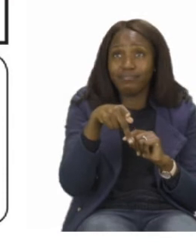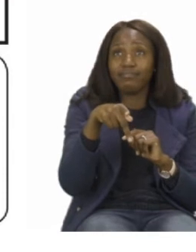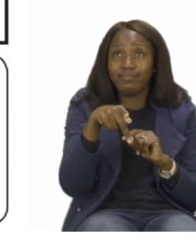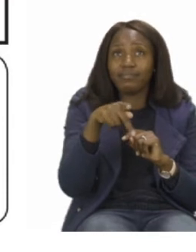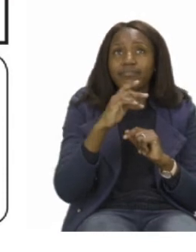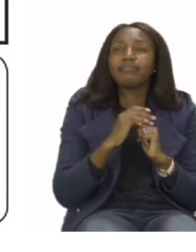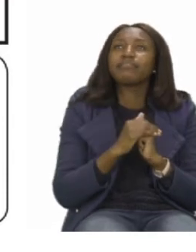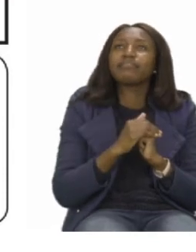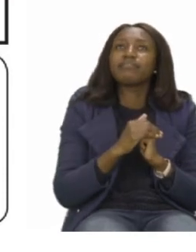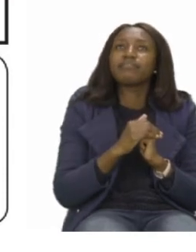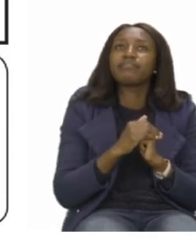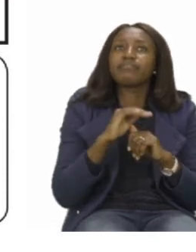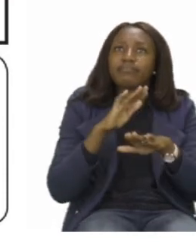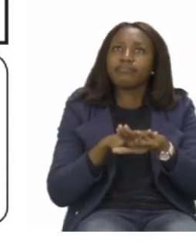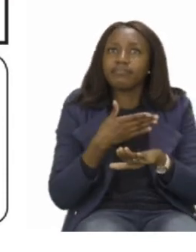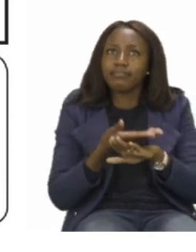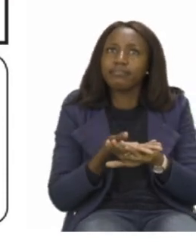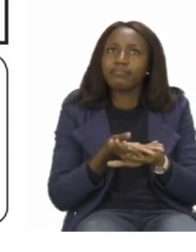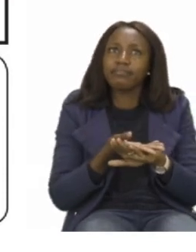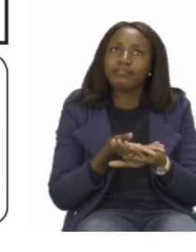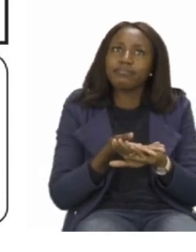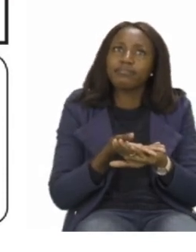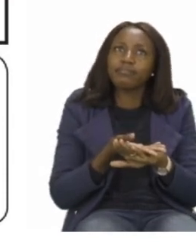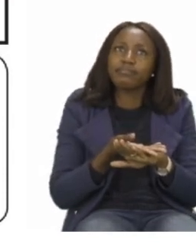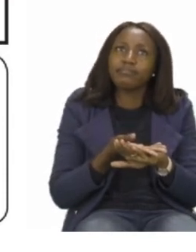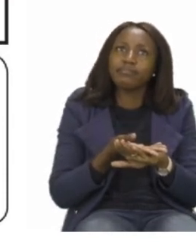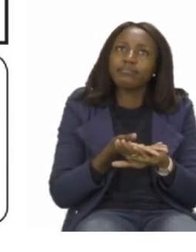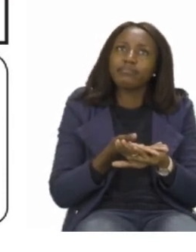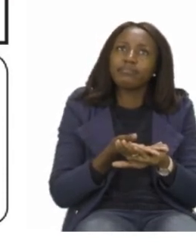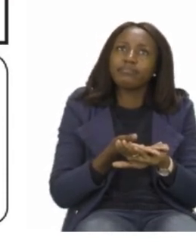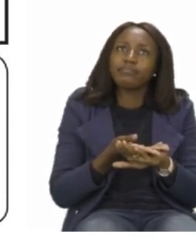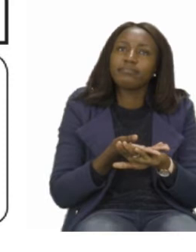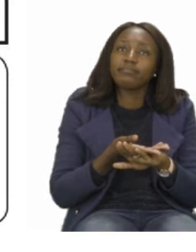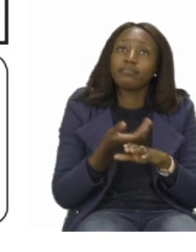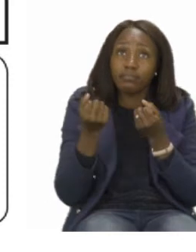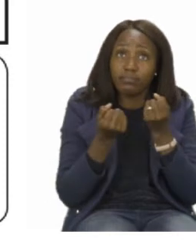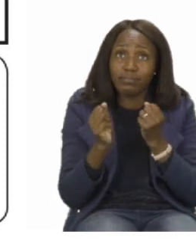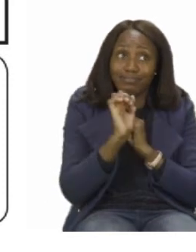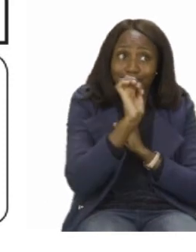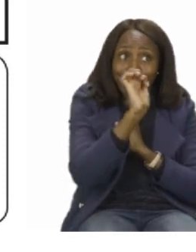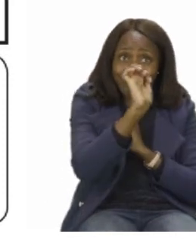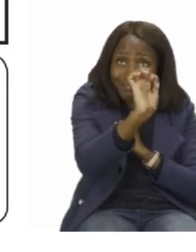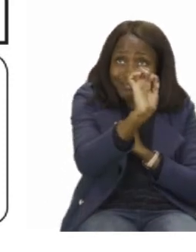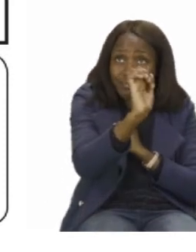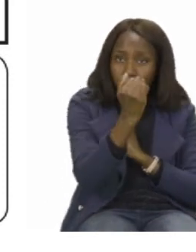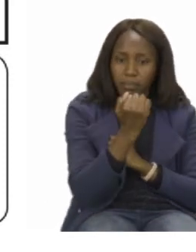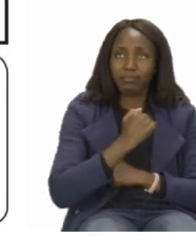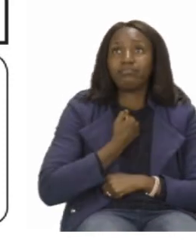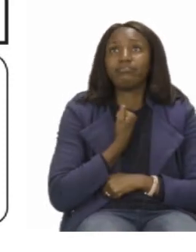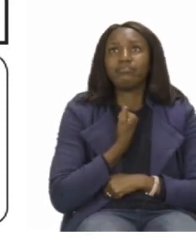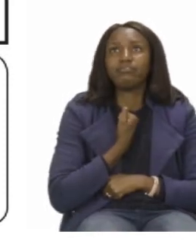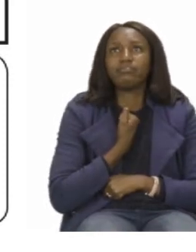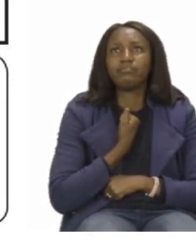sentence. For example, if it says, that car belongs to me, then